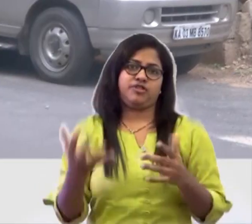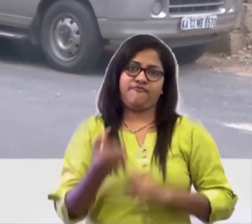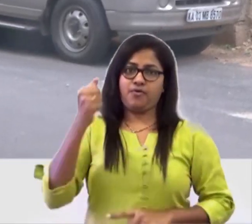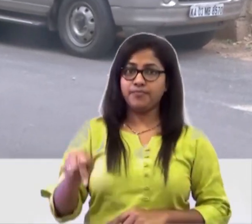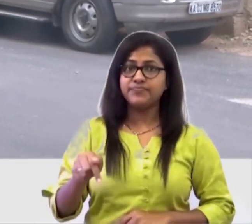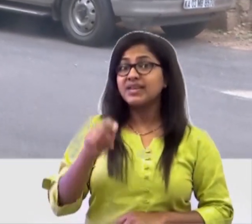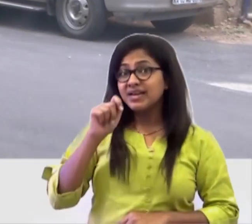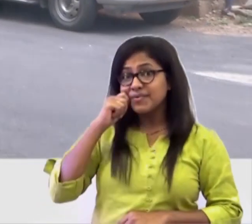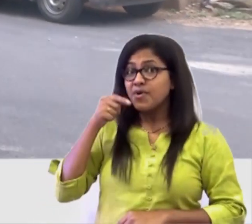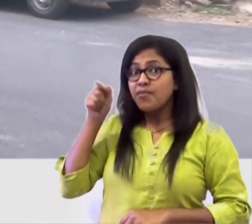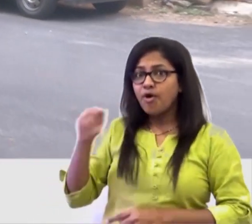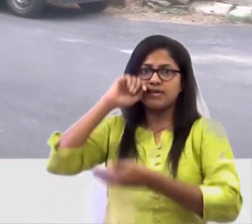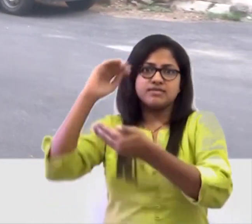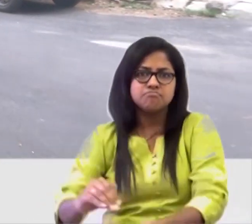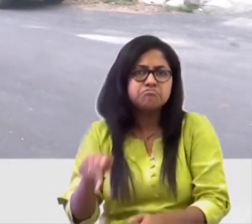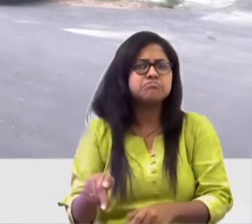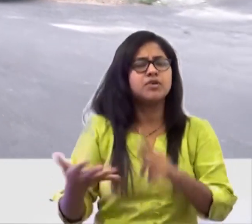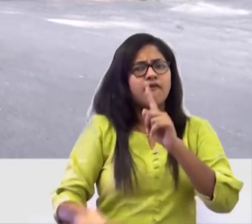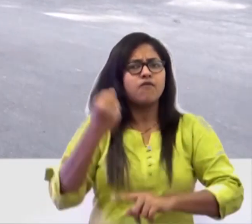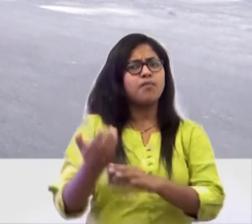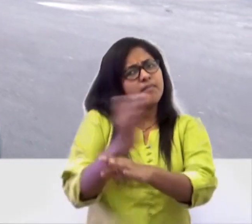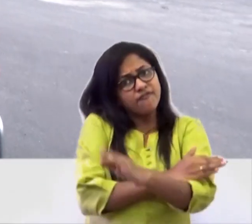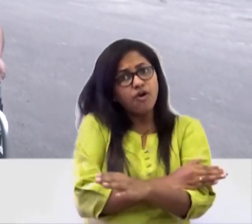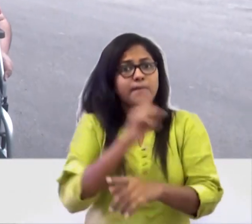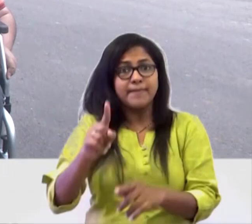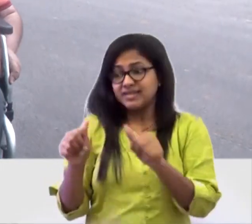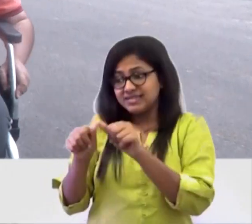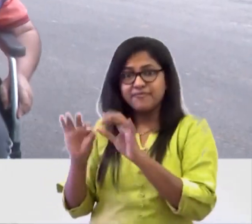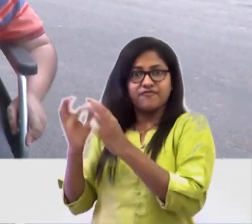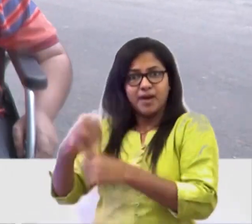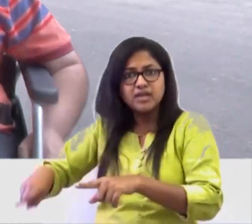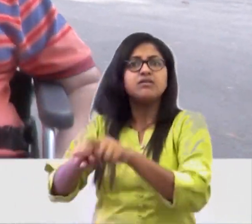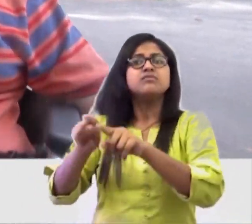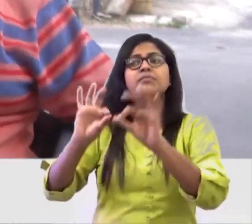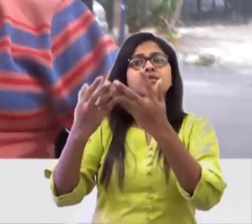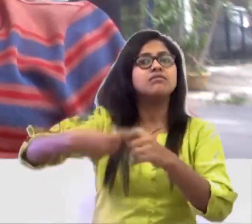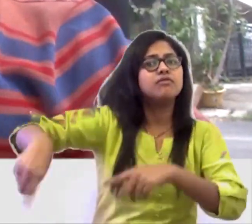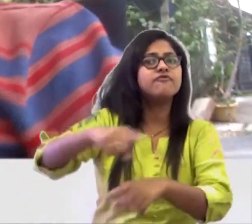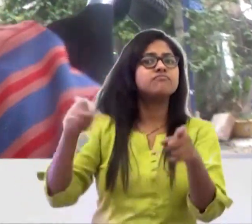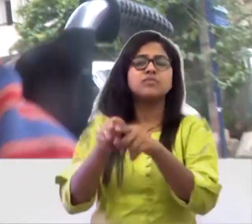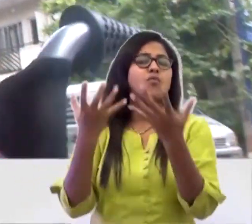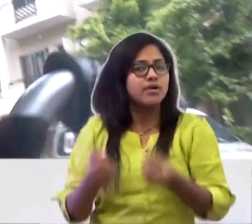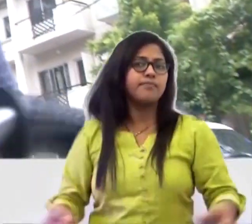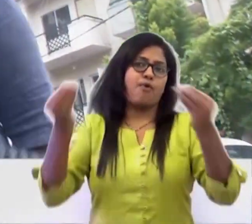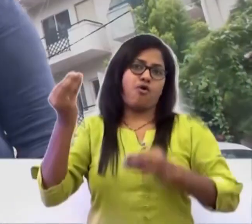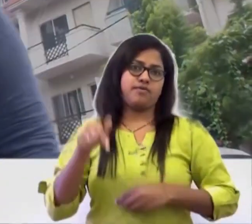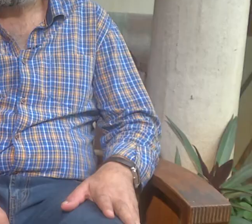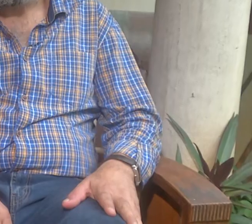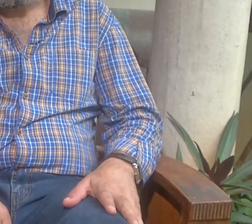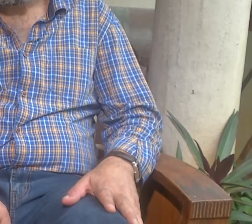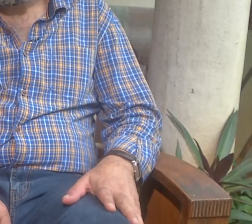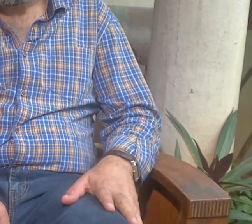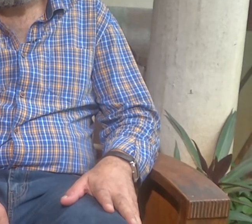mother. Ravdeep's son Karan was diagnosed fairly early, but the Anands, like many other affected families, wanted